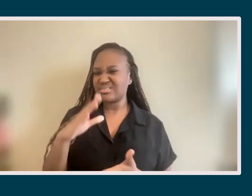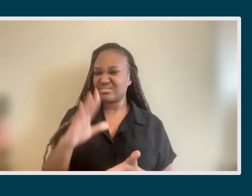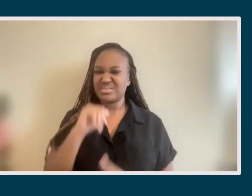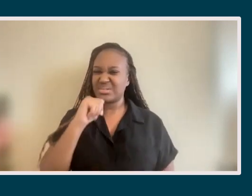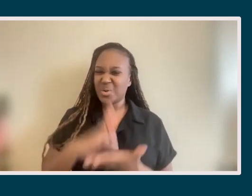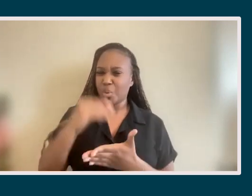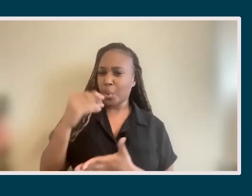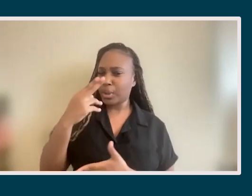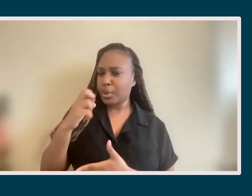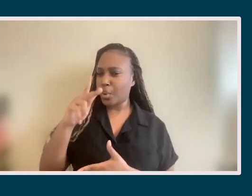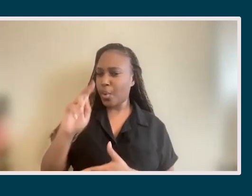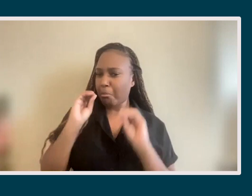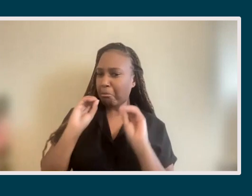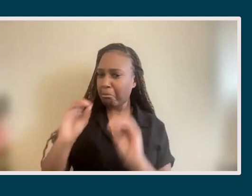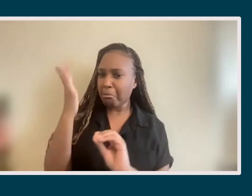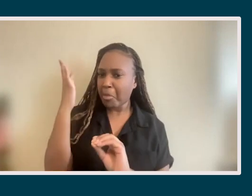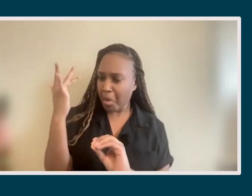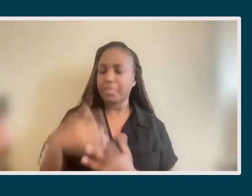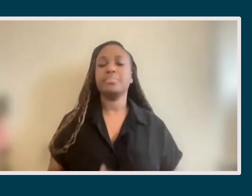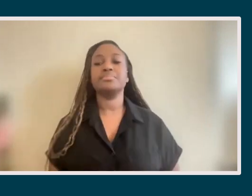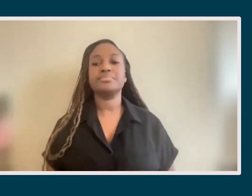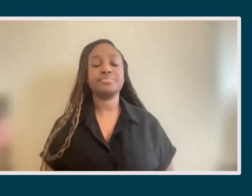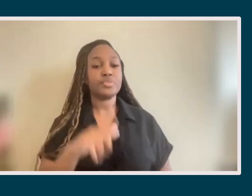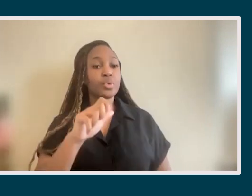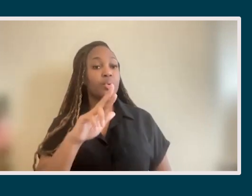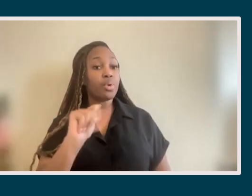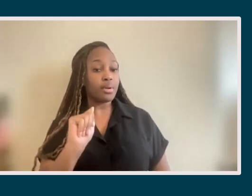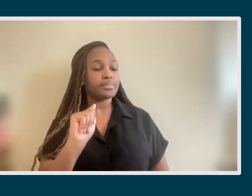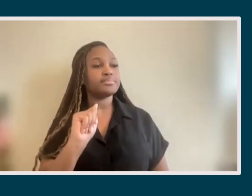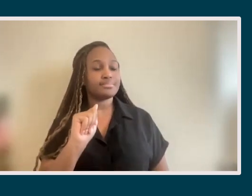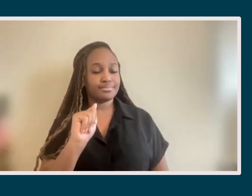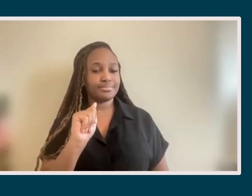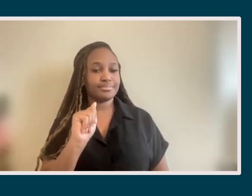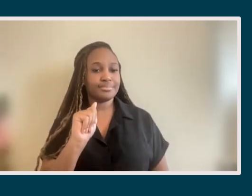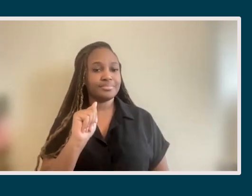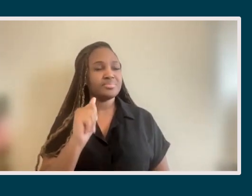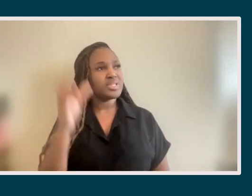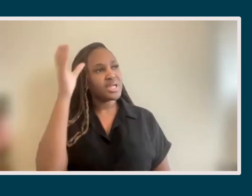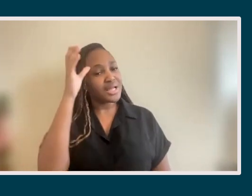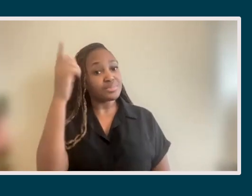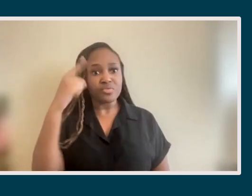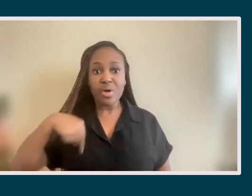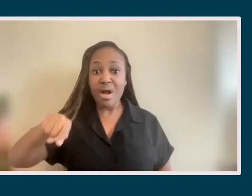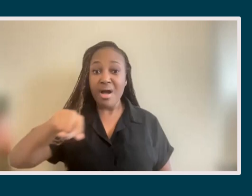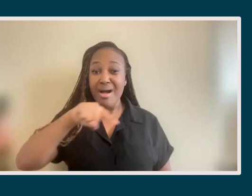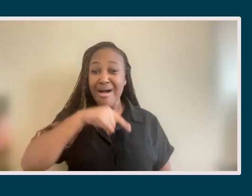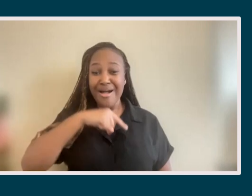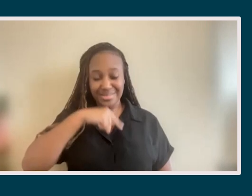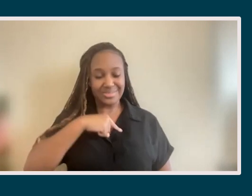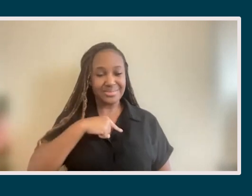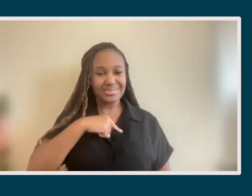This is Laura, and this concept, I think, was very much for us. It was a little